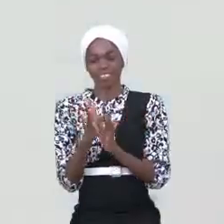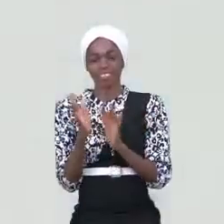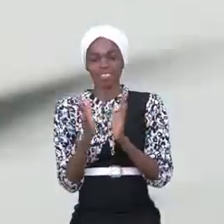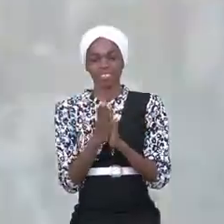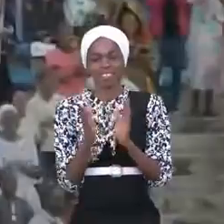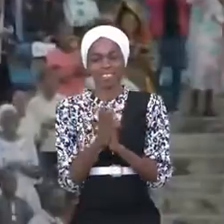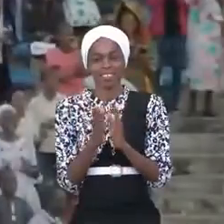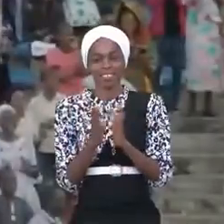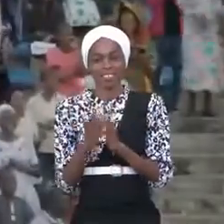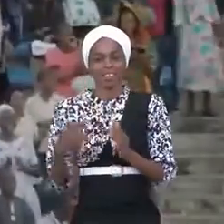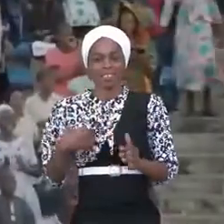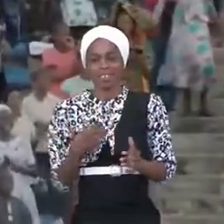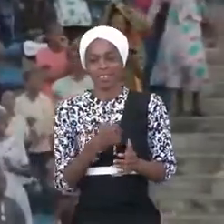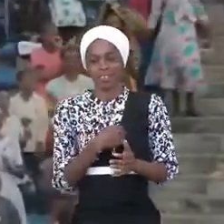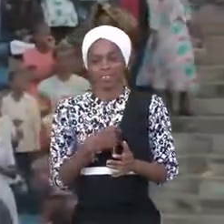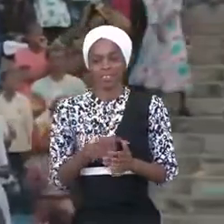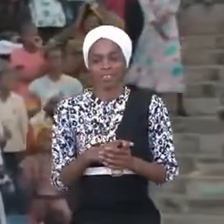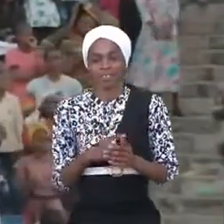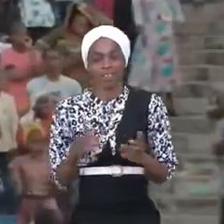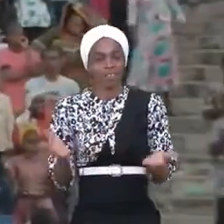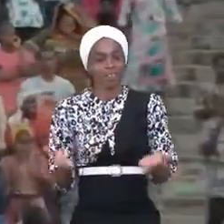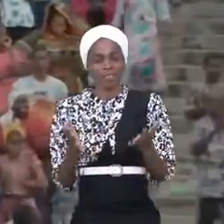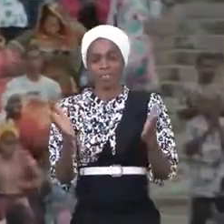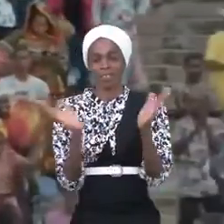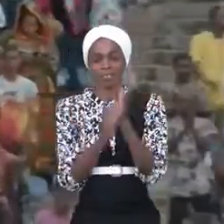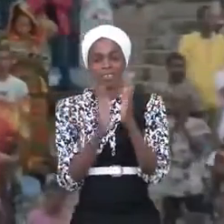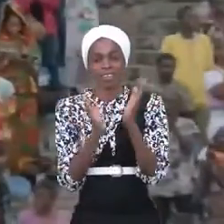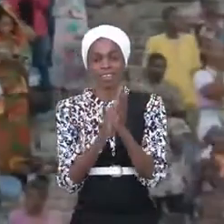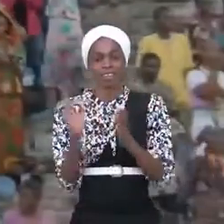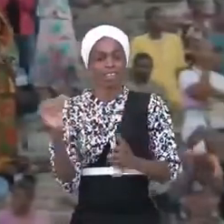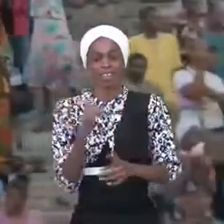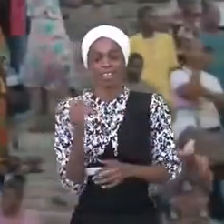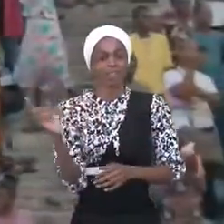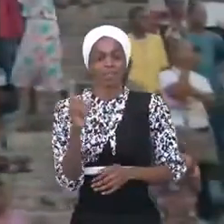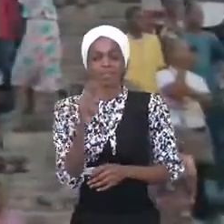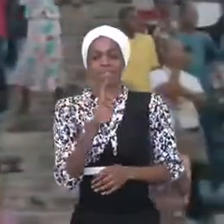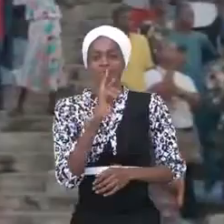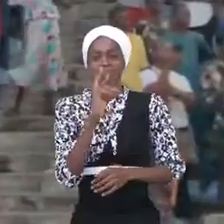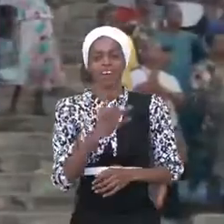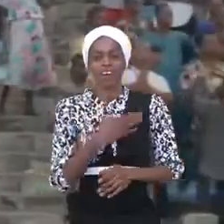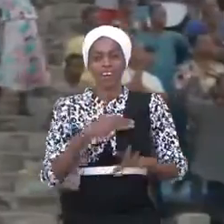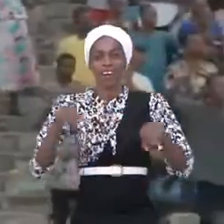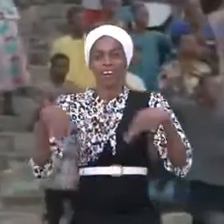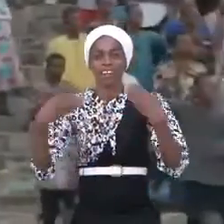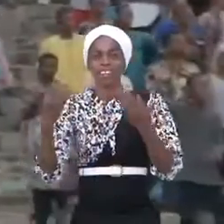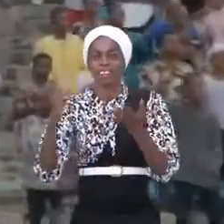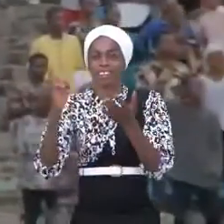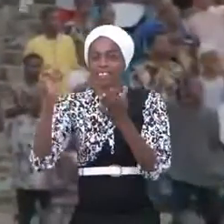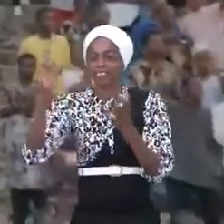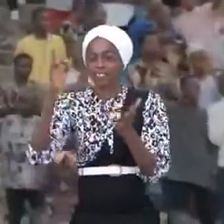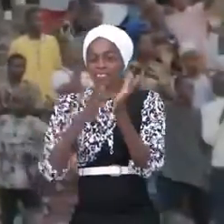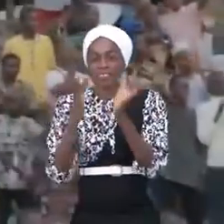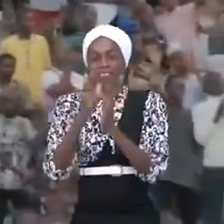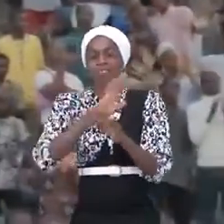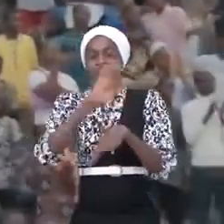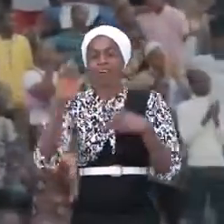Would you lift your hands wherever you are and give him all the glory?